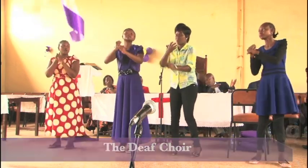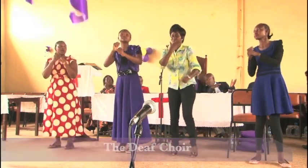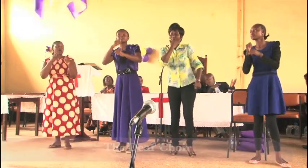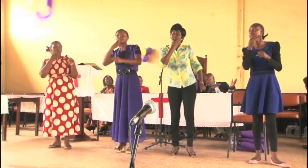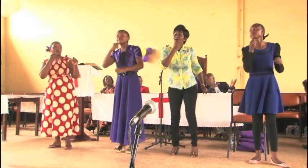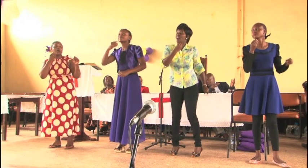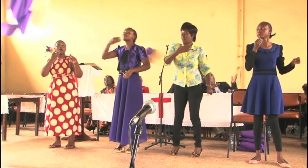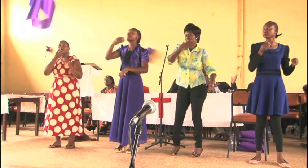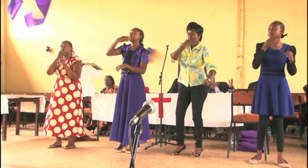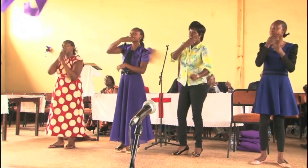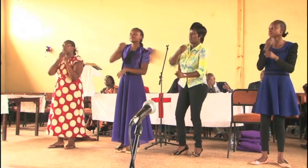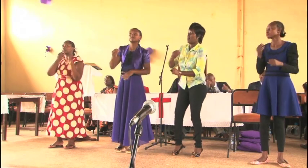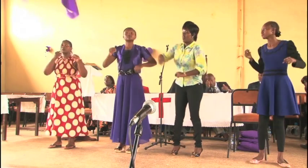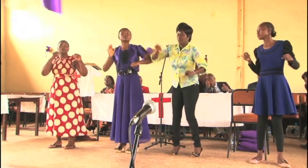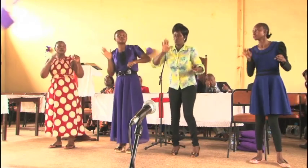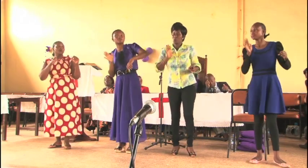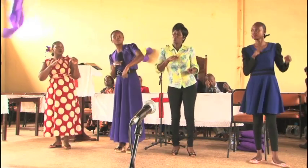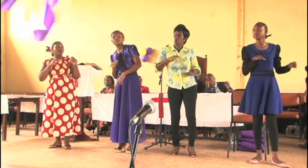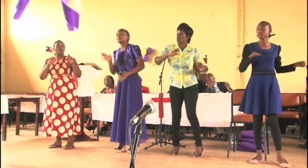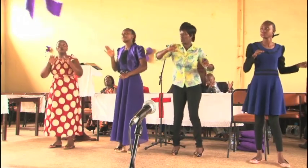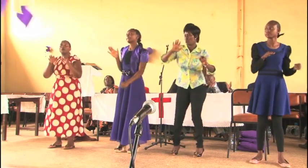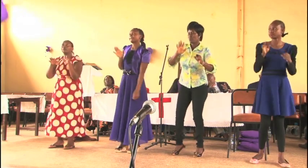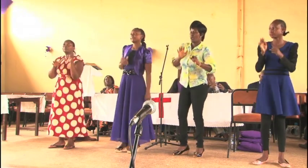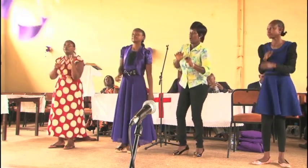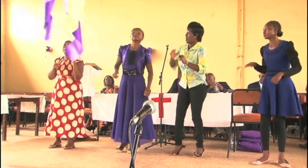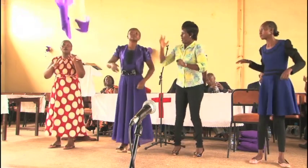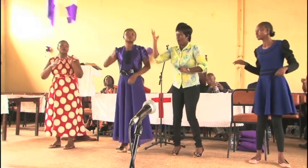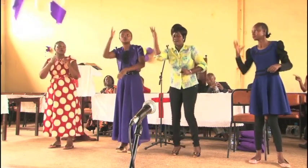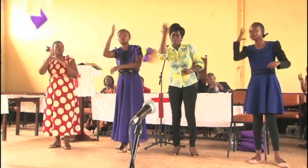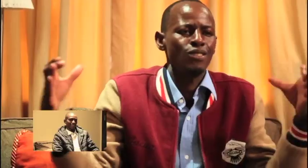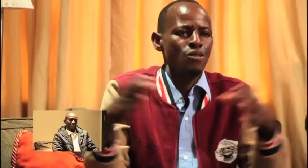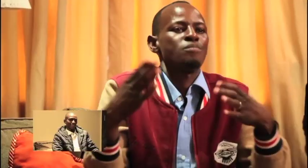Hallelujah. Goodness, a man.